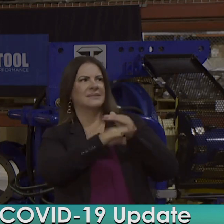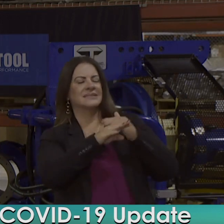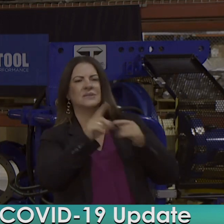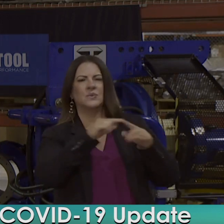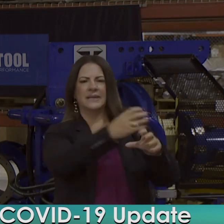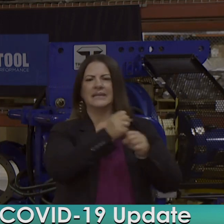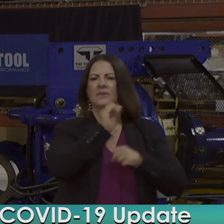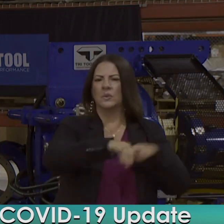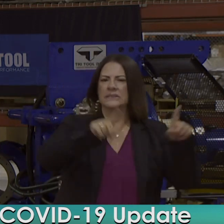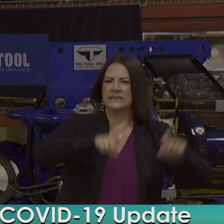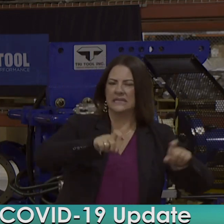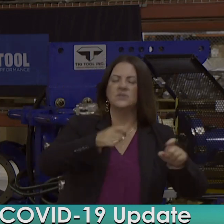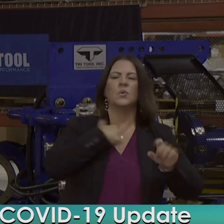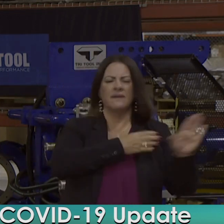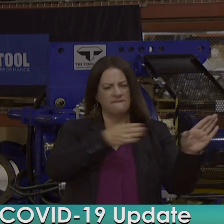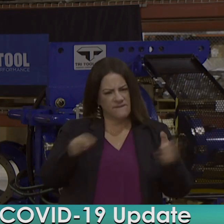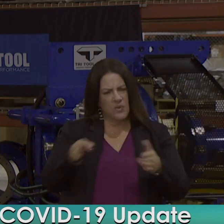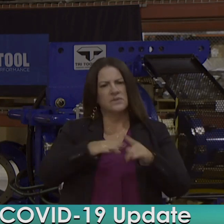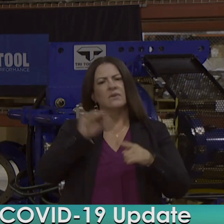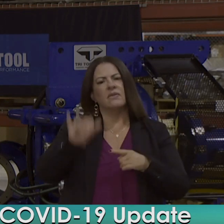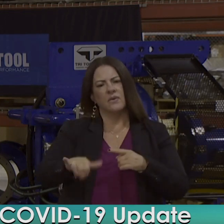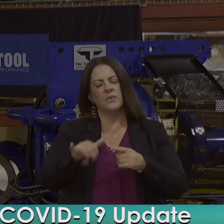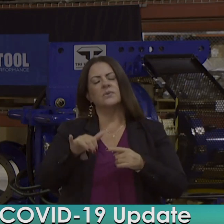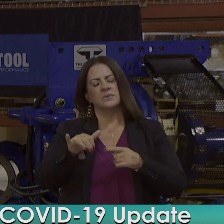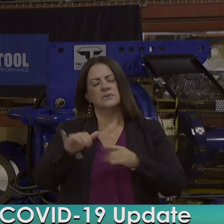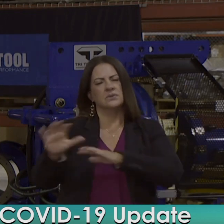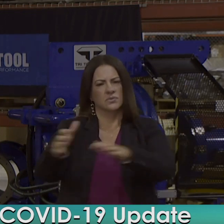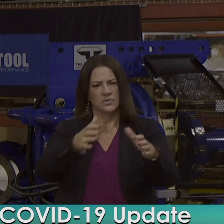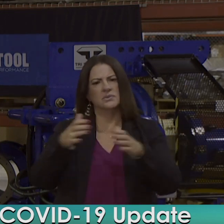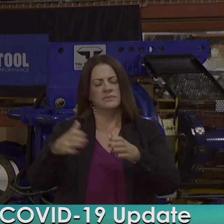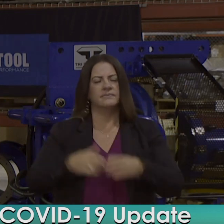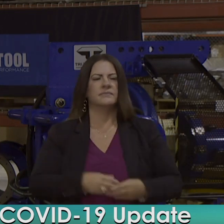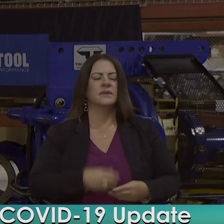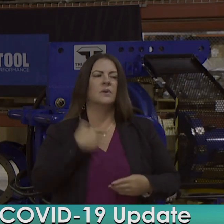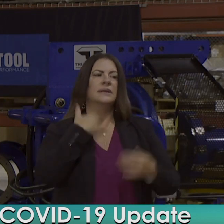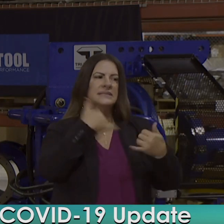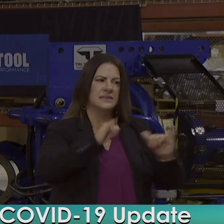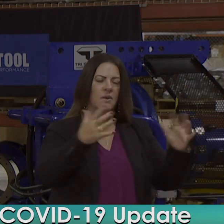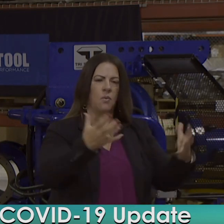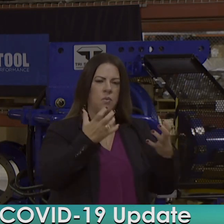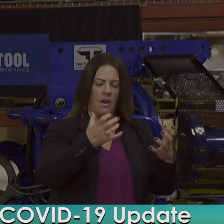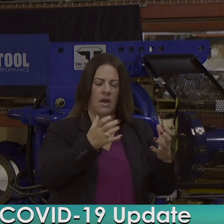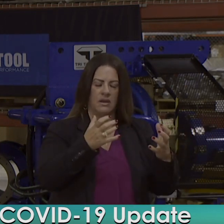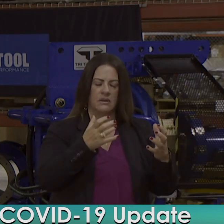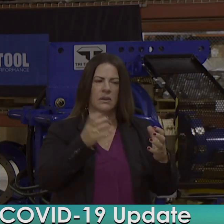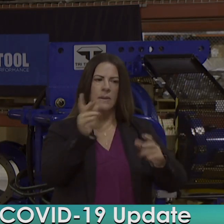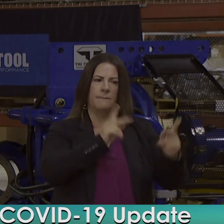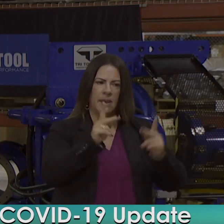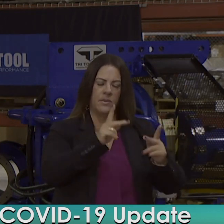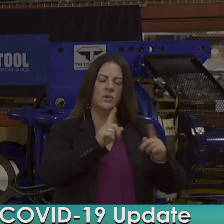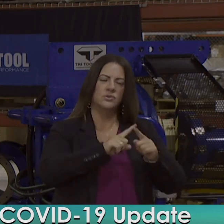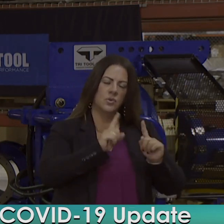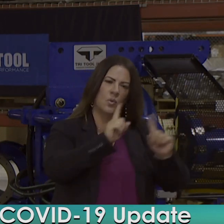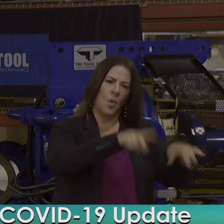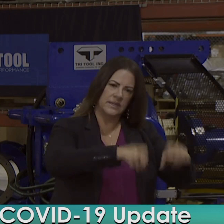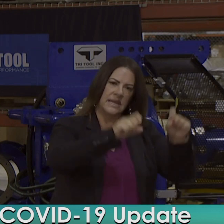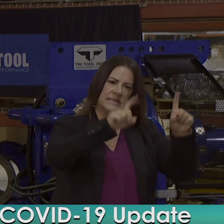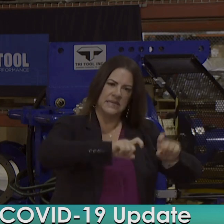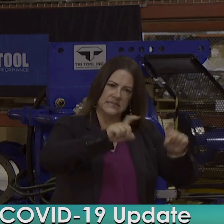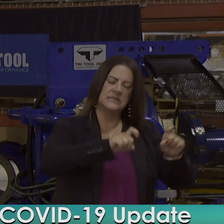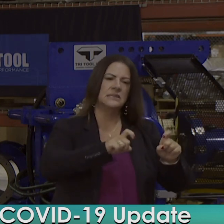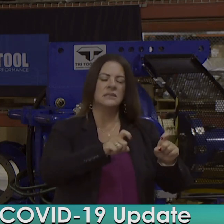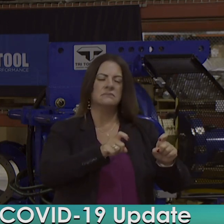under-resourced. And so the next iteration of our testing, we still want to see the volume, but it's not just the volume we want to see. We want to see